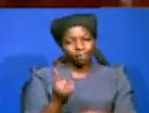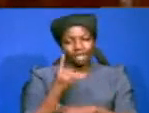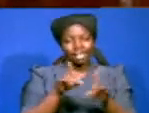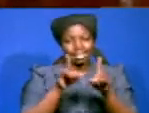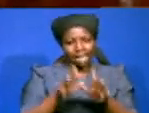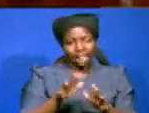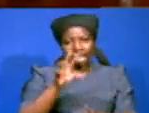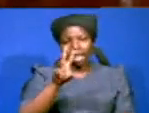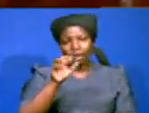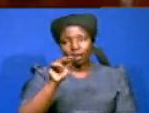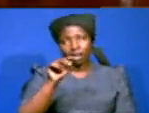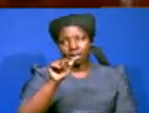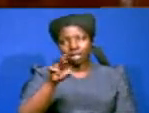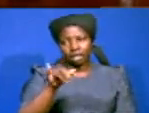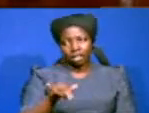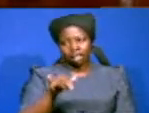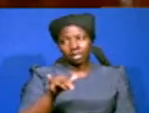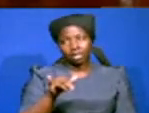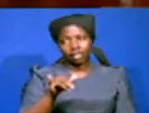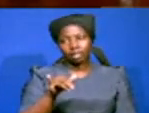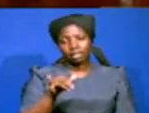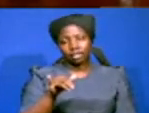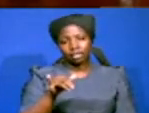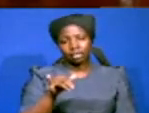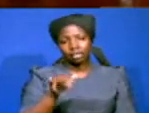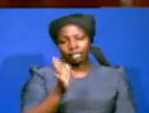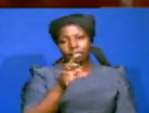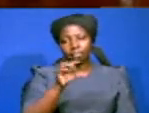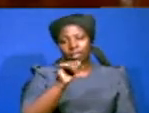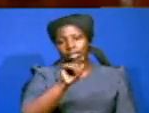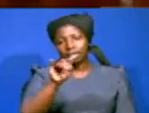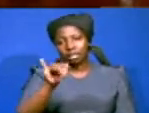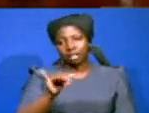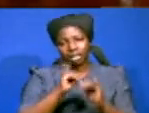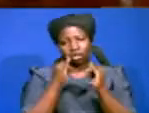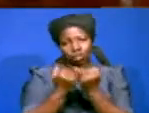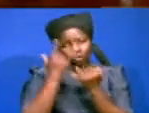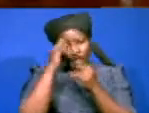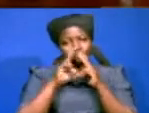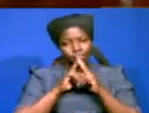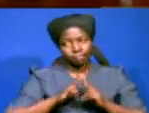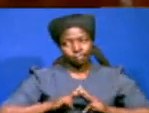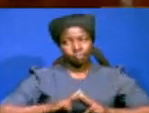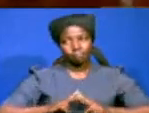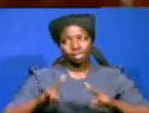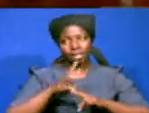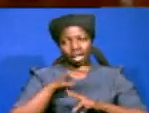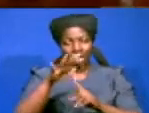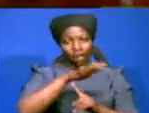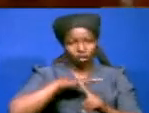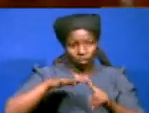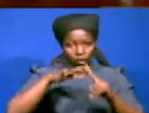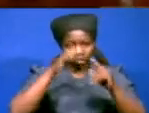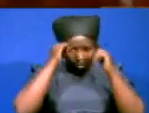Institute for Peace and Environmental Studies. The institute is closely associated with Professor Magoha, who spearheaded